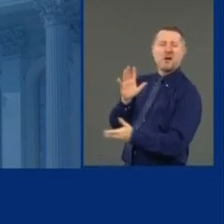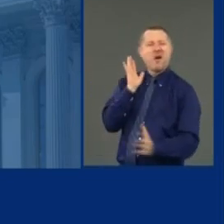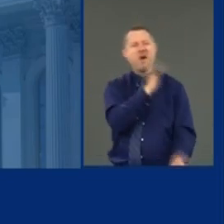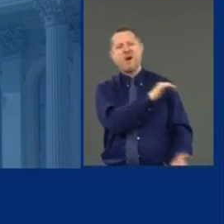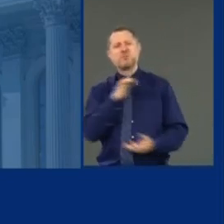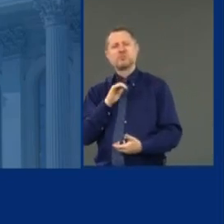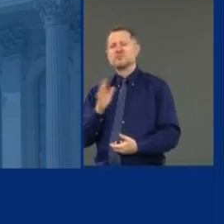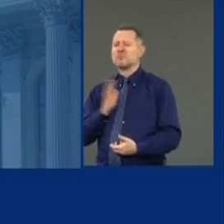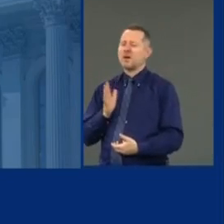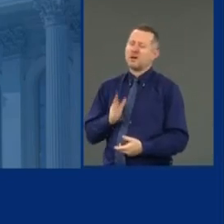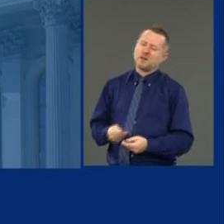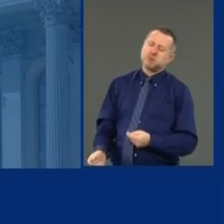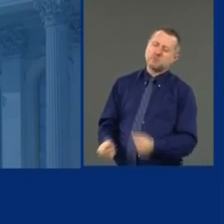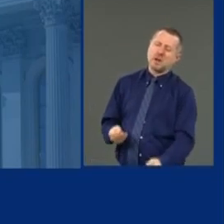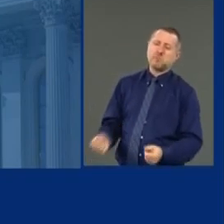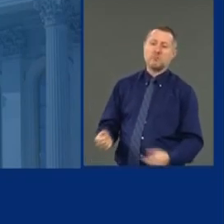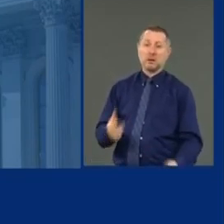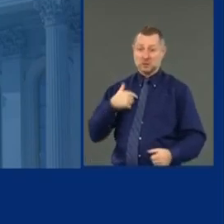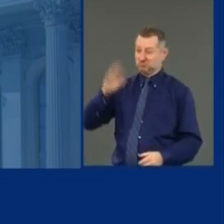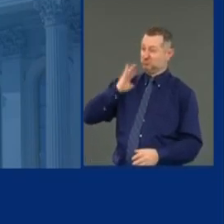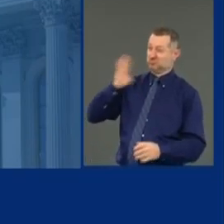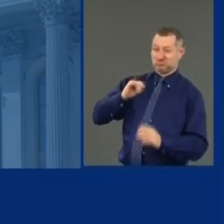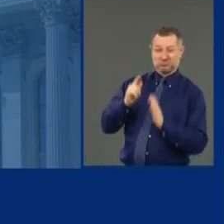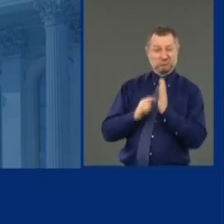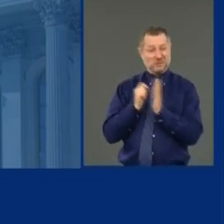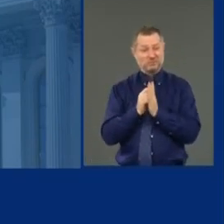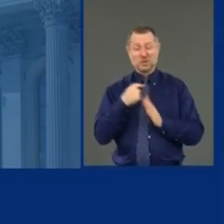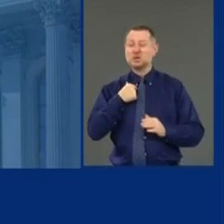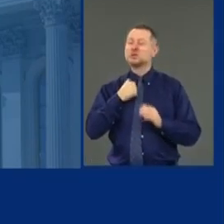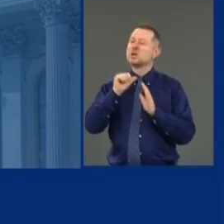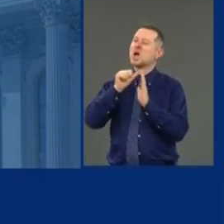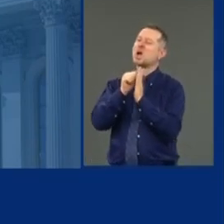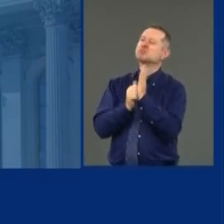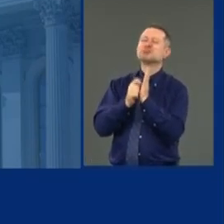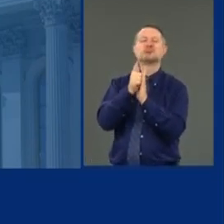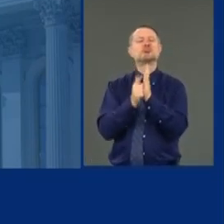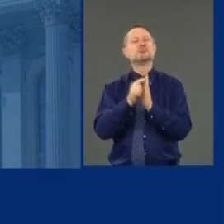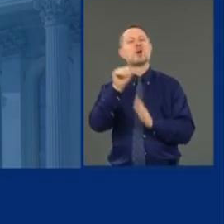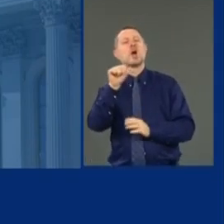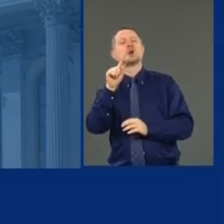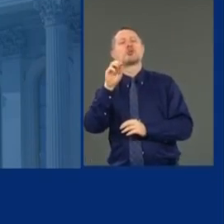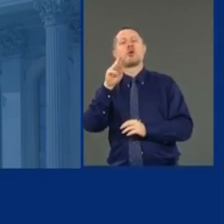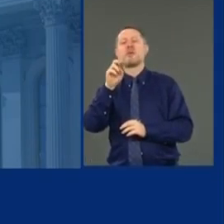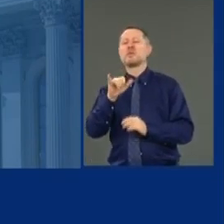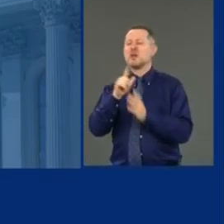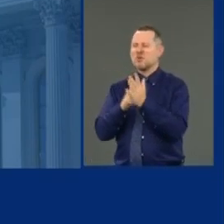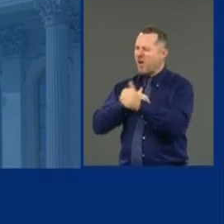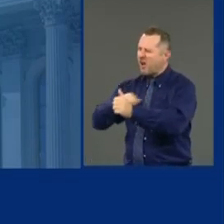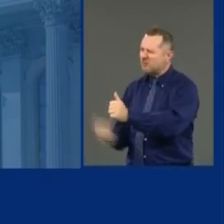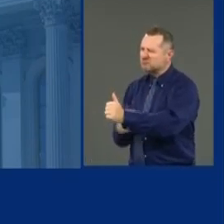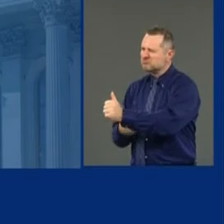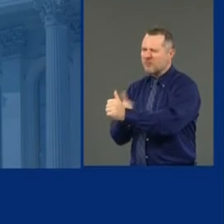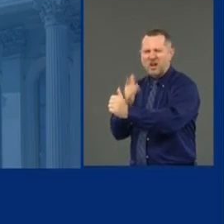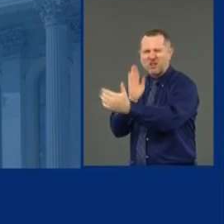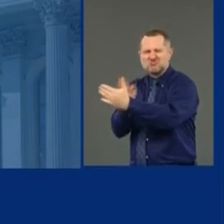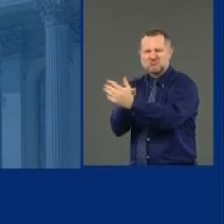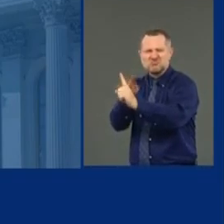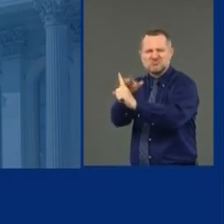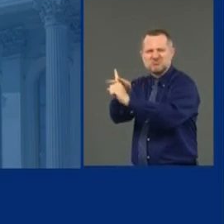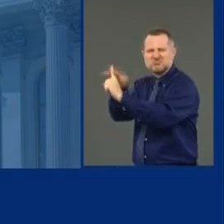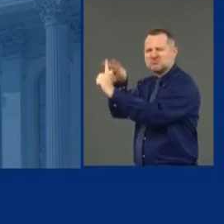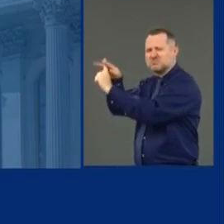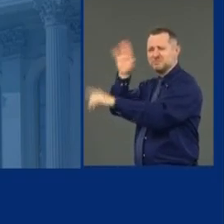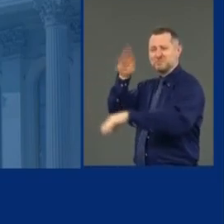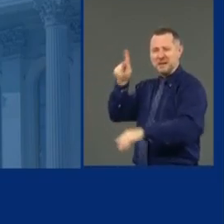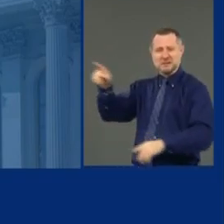the Attorney General of New York. I chased those corporations to put the bonuses back. But how about the small businesses that